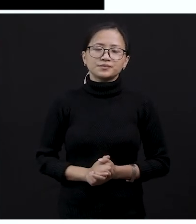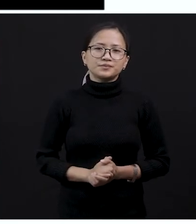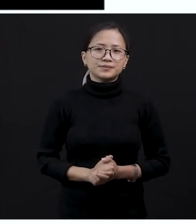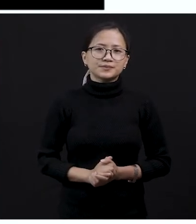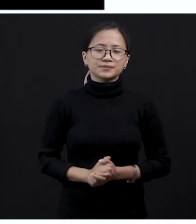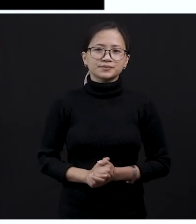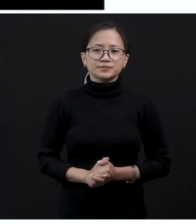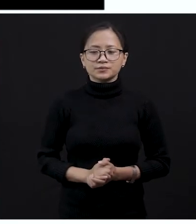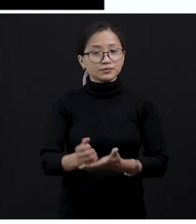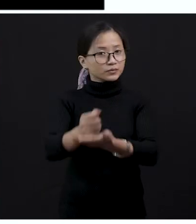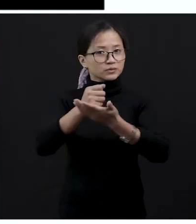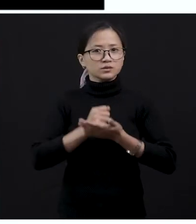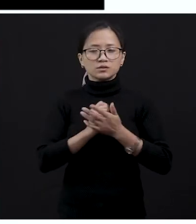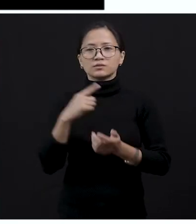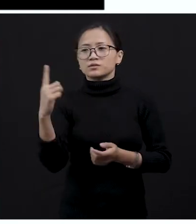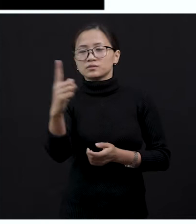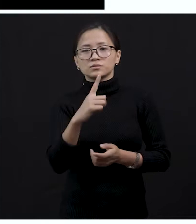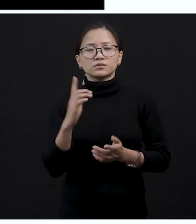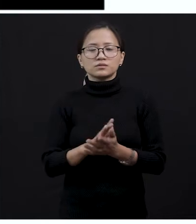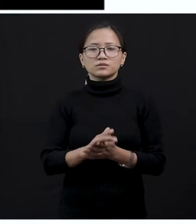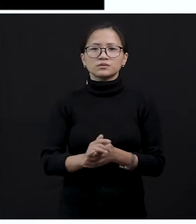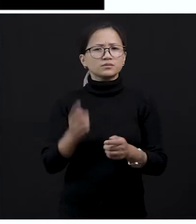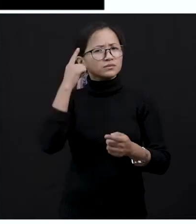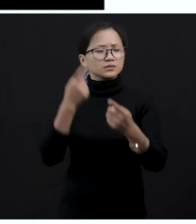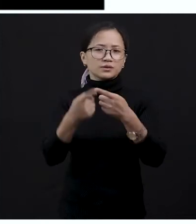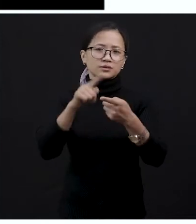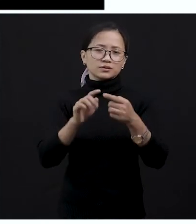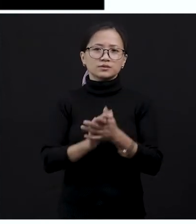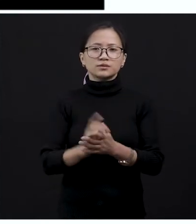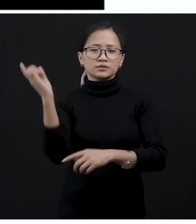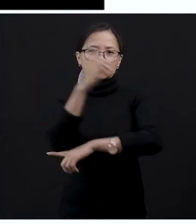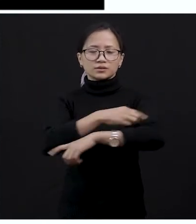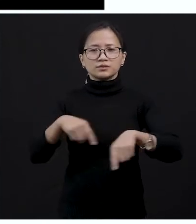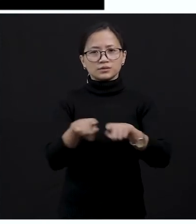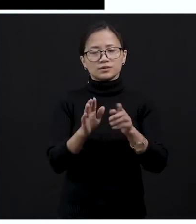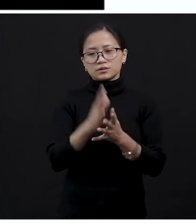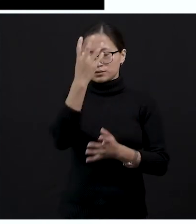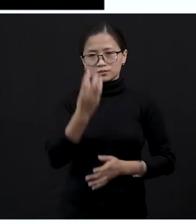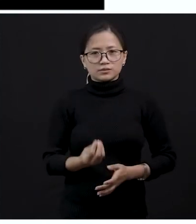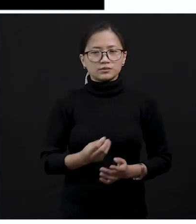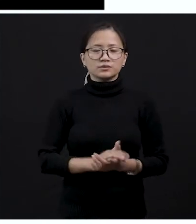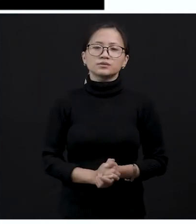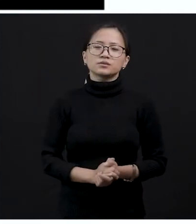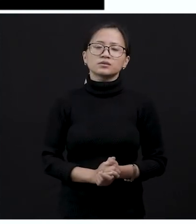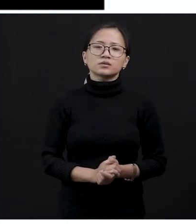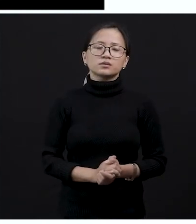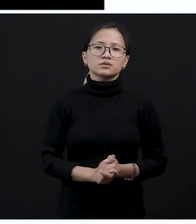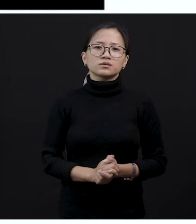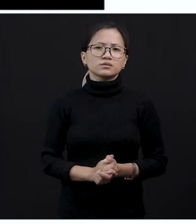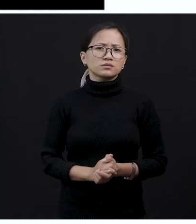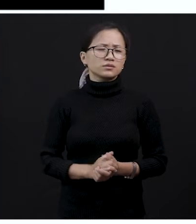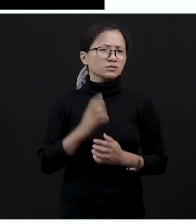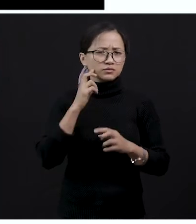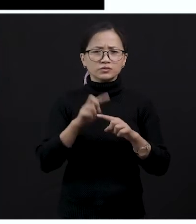hours. And with the help of rotation, we can experience day and night. Or else, if the